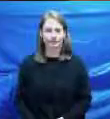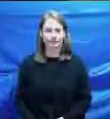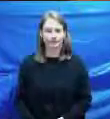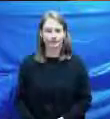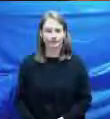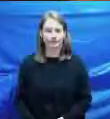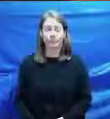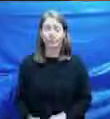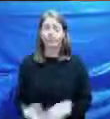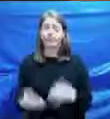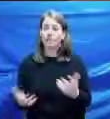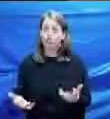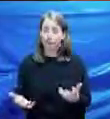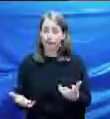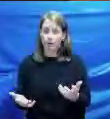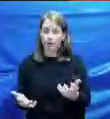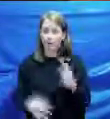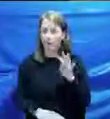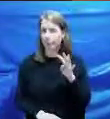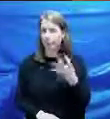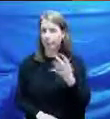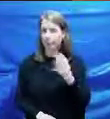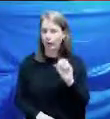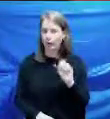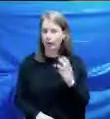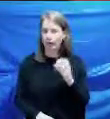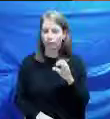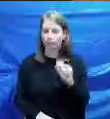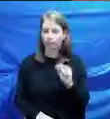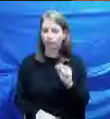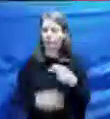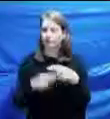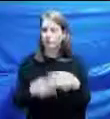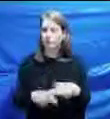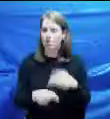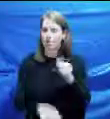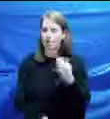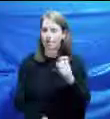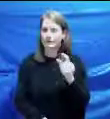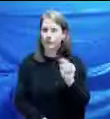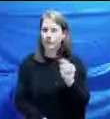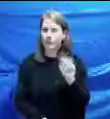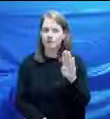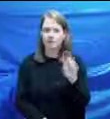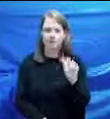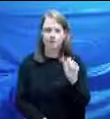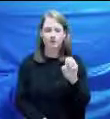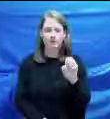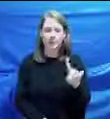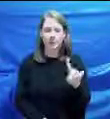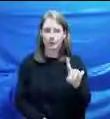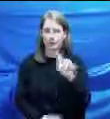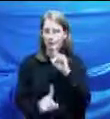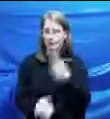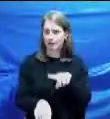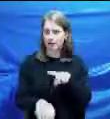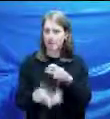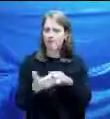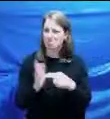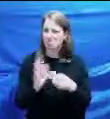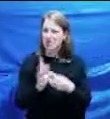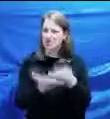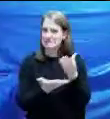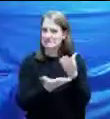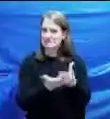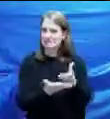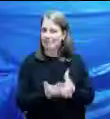So if we look at the fourth shift, which is called text-based answers, we're really talking about evidence-based conversations about text amongst students